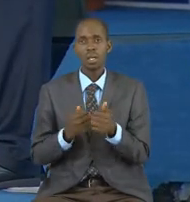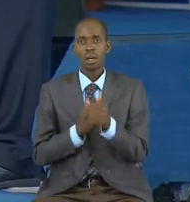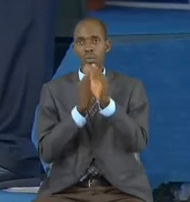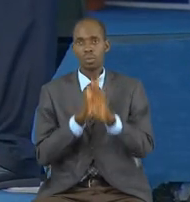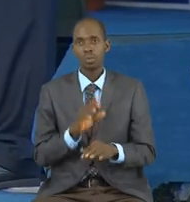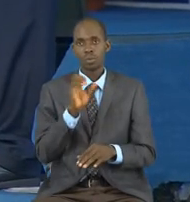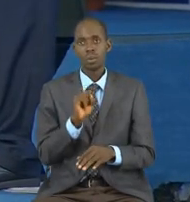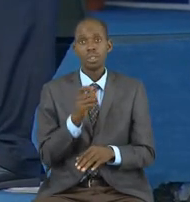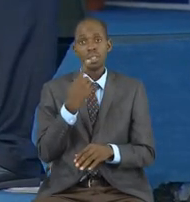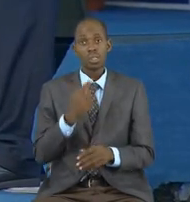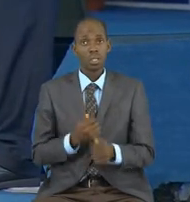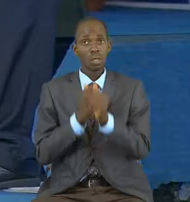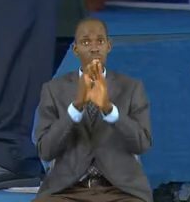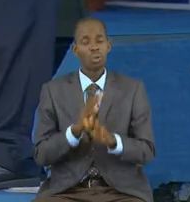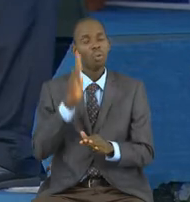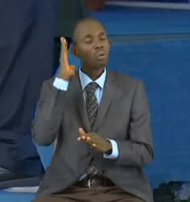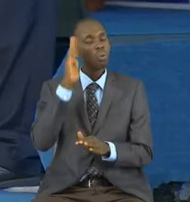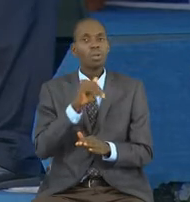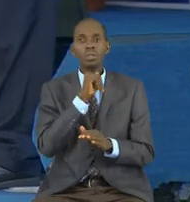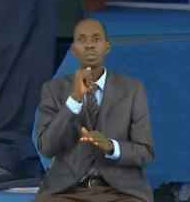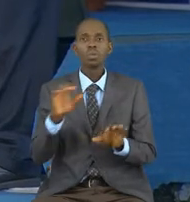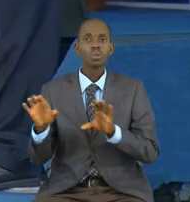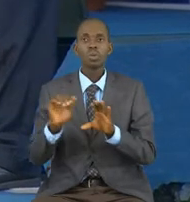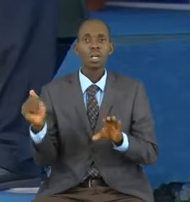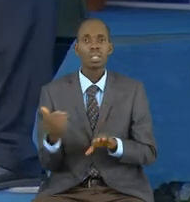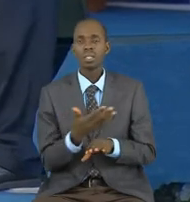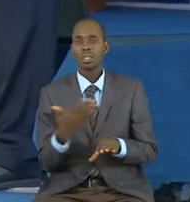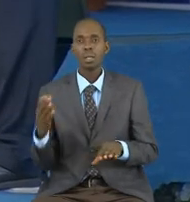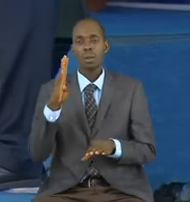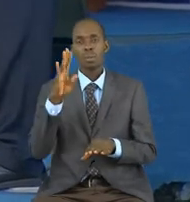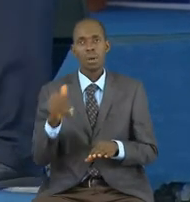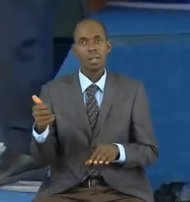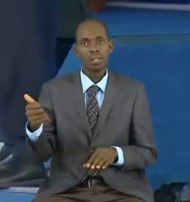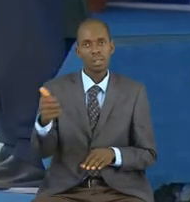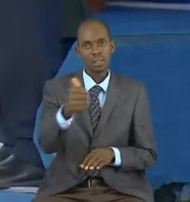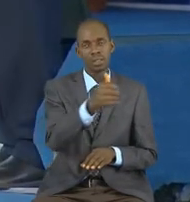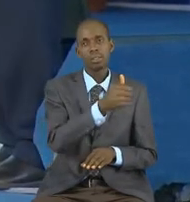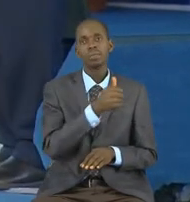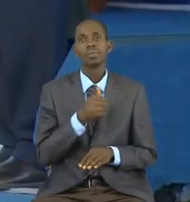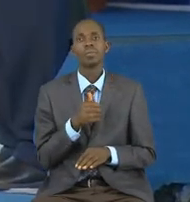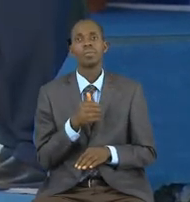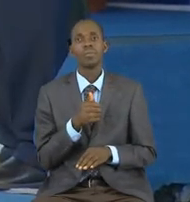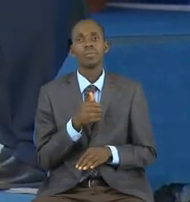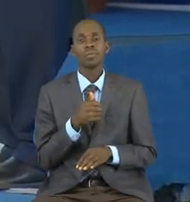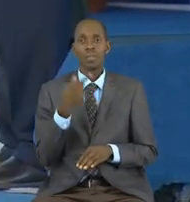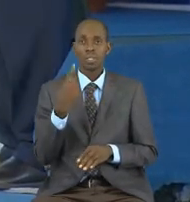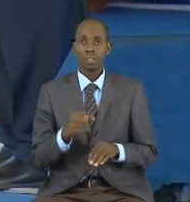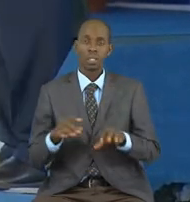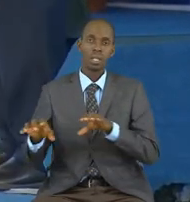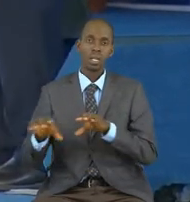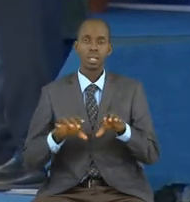could not do anything by themselves in isolation. The acts of the